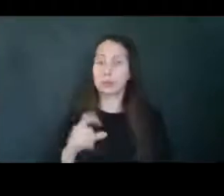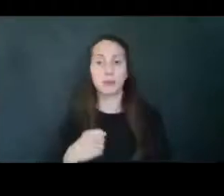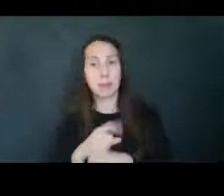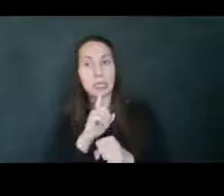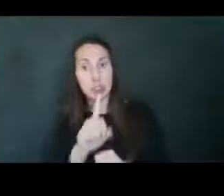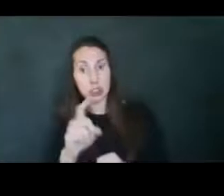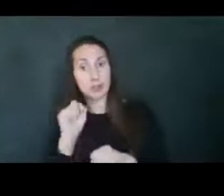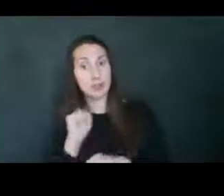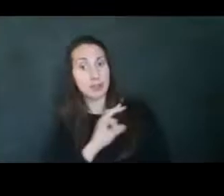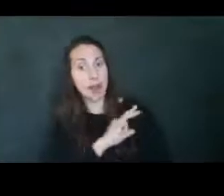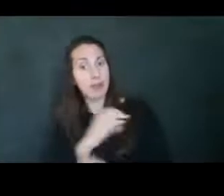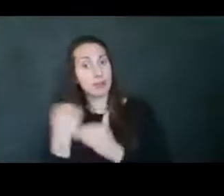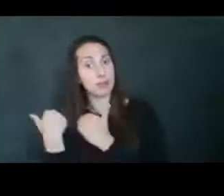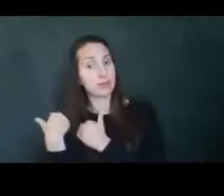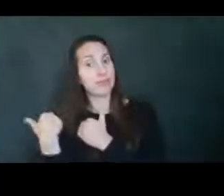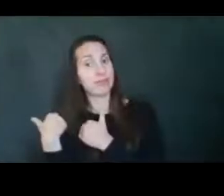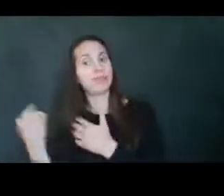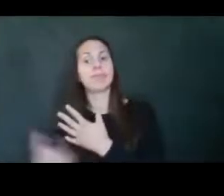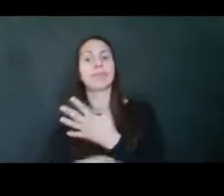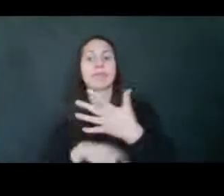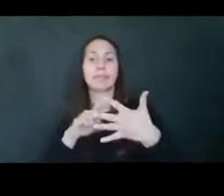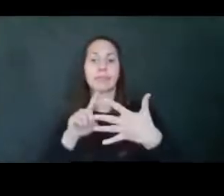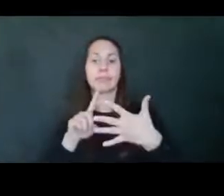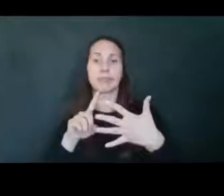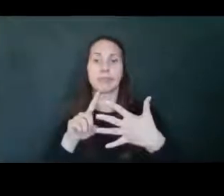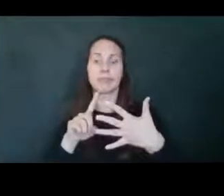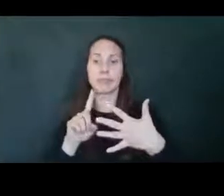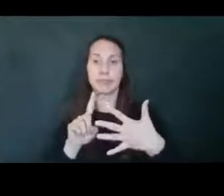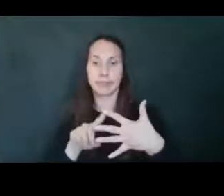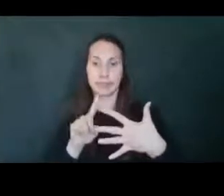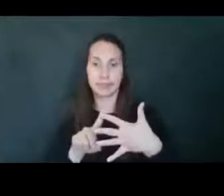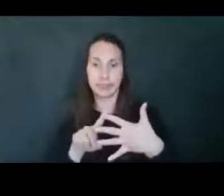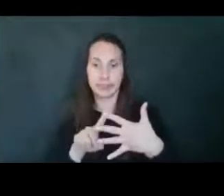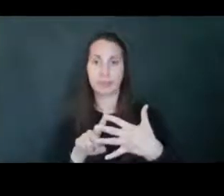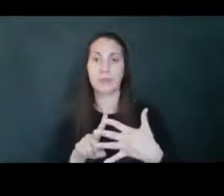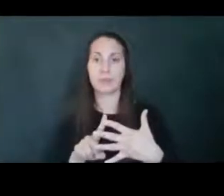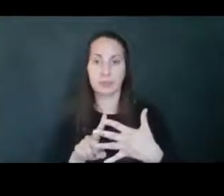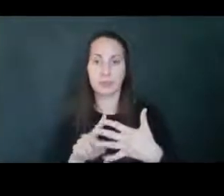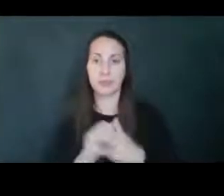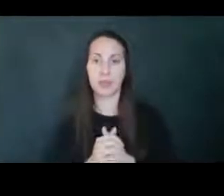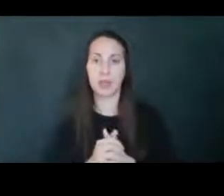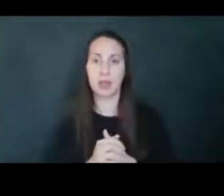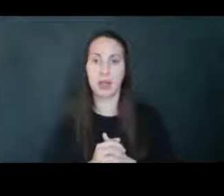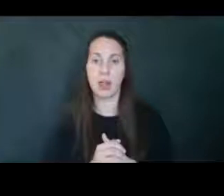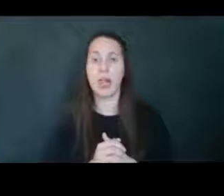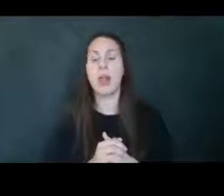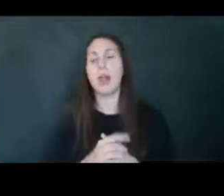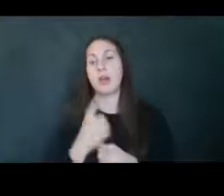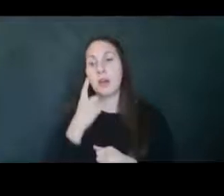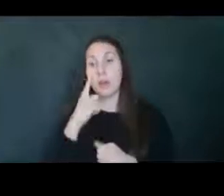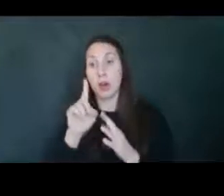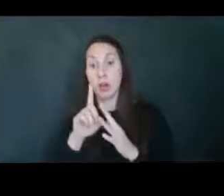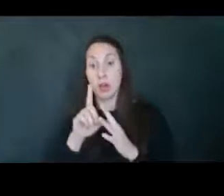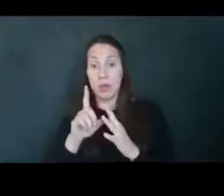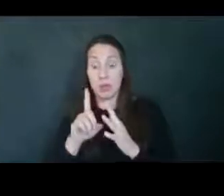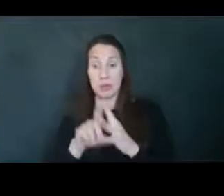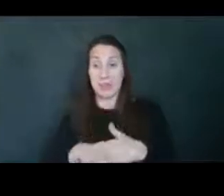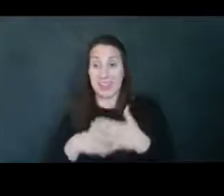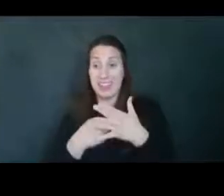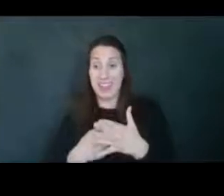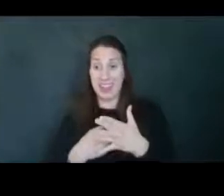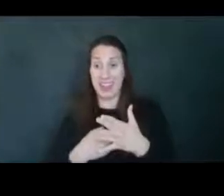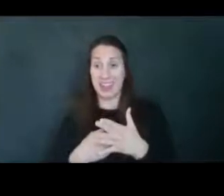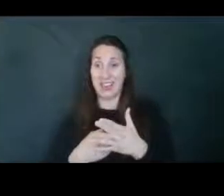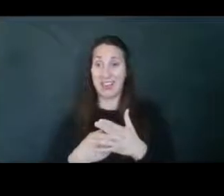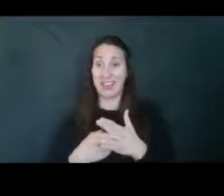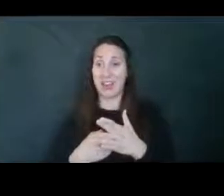Incorporating inclusion training during onboarding for new staff from the very beginning, the very start of a relationship with a